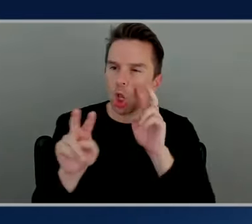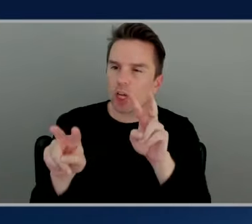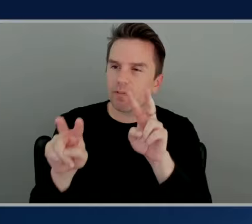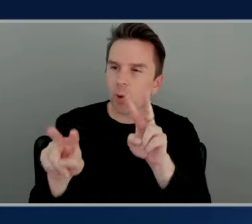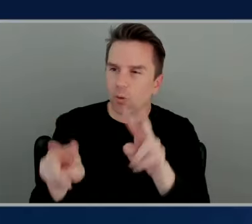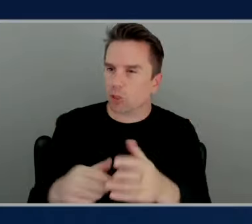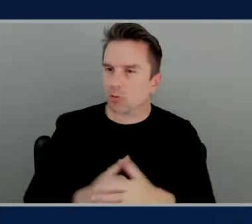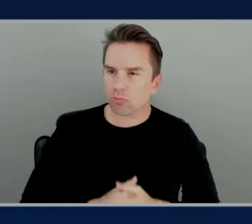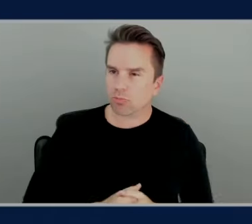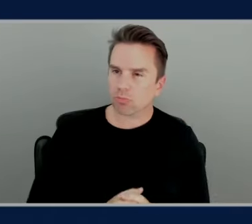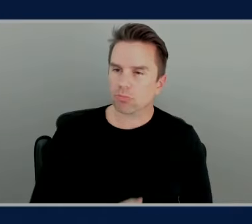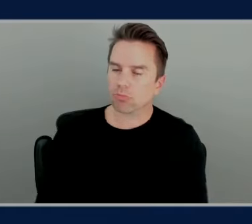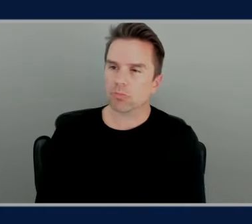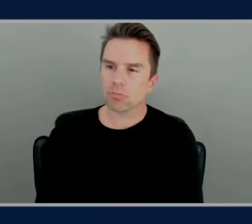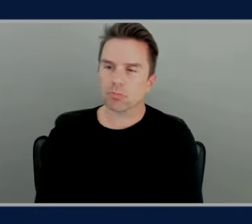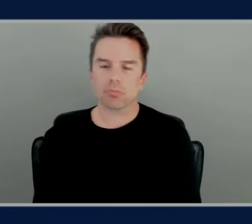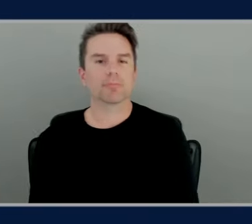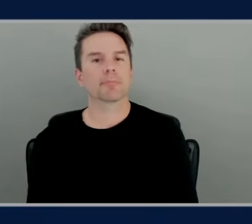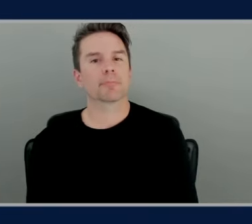on right now?